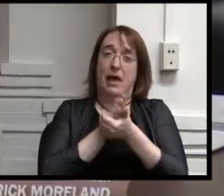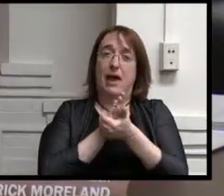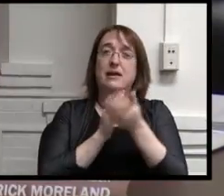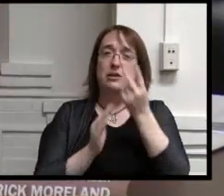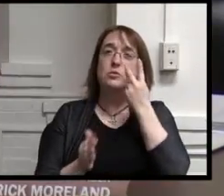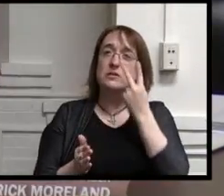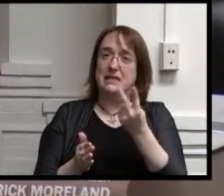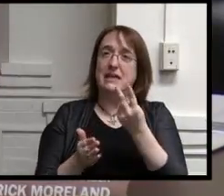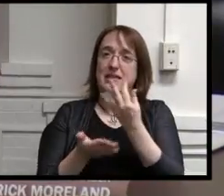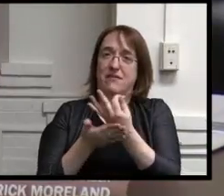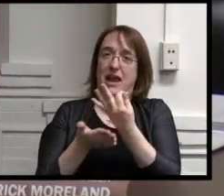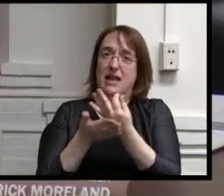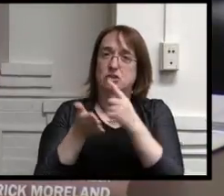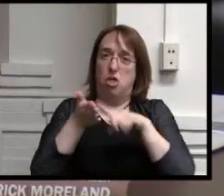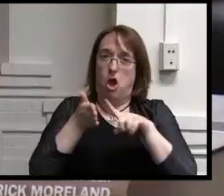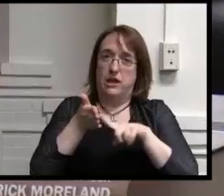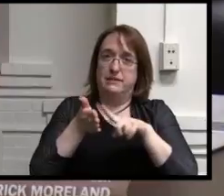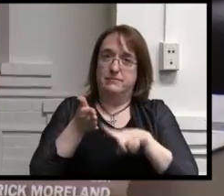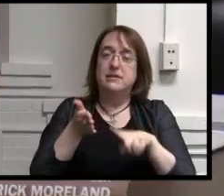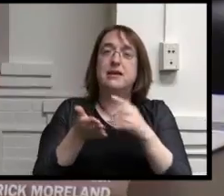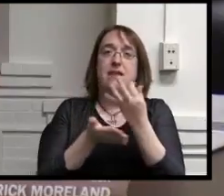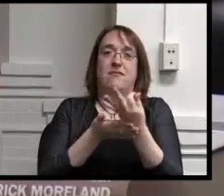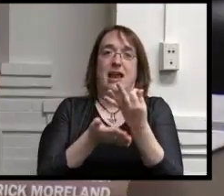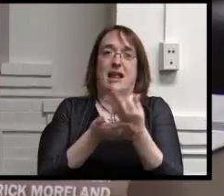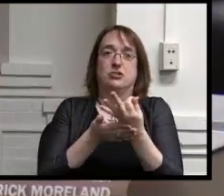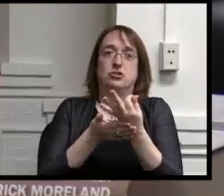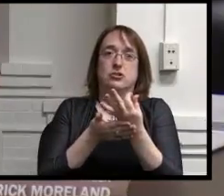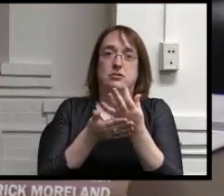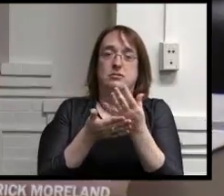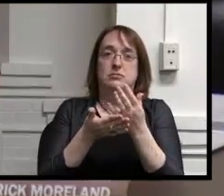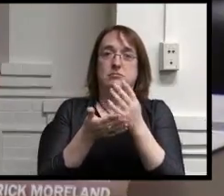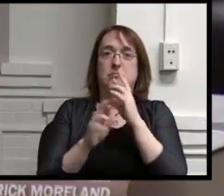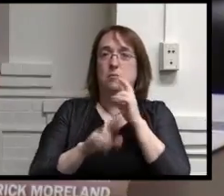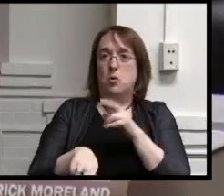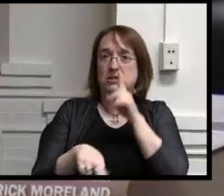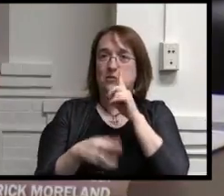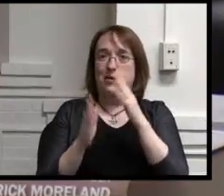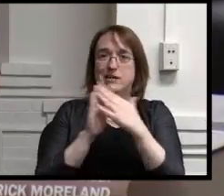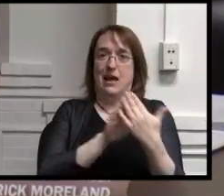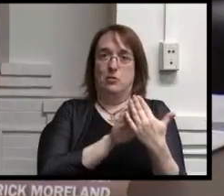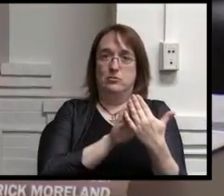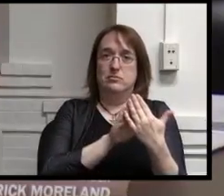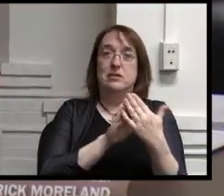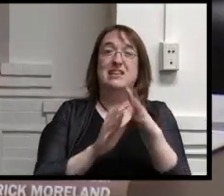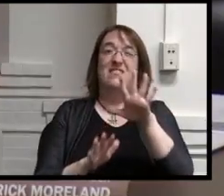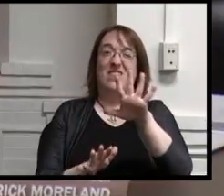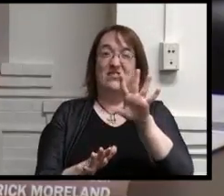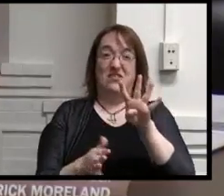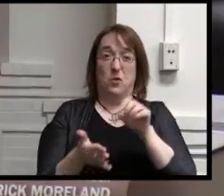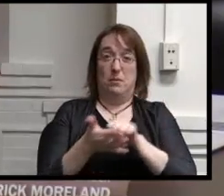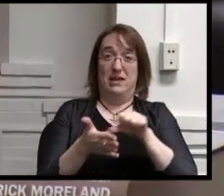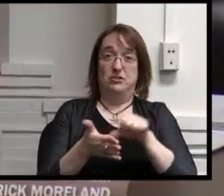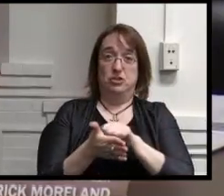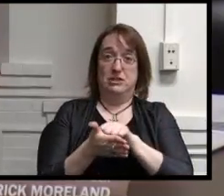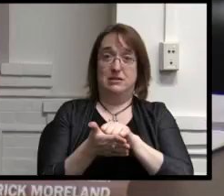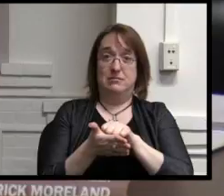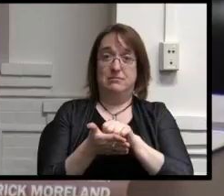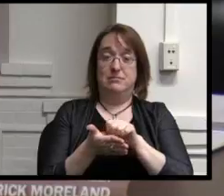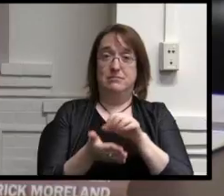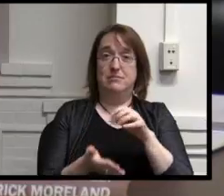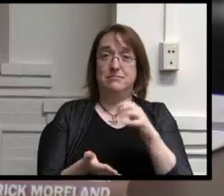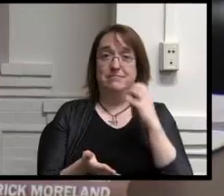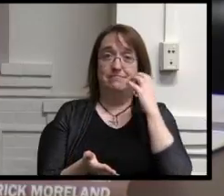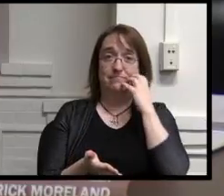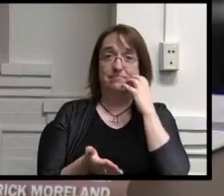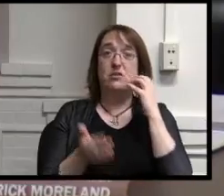financial audit, the audited financial statements for the town. It's a document of 54 pages with